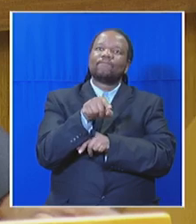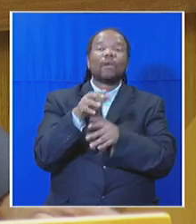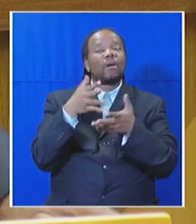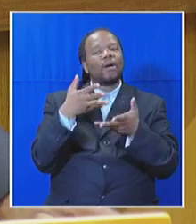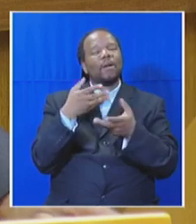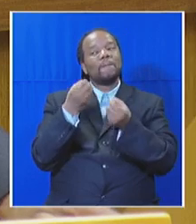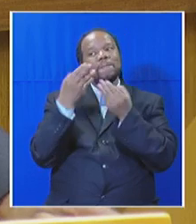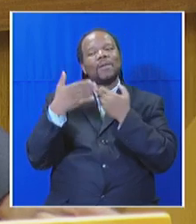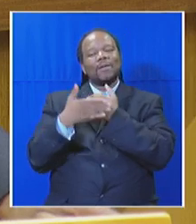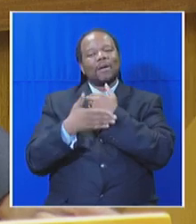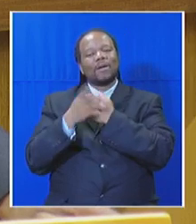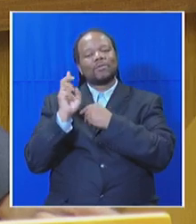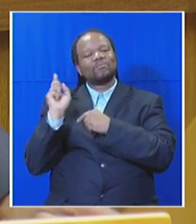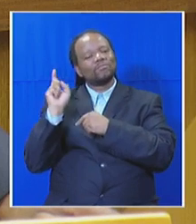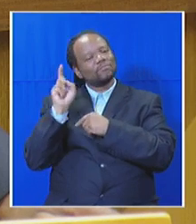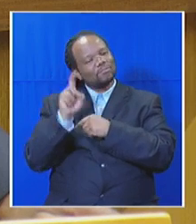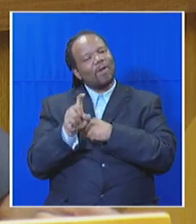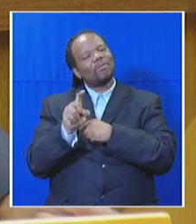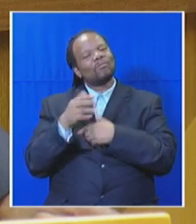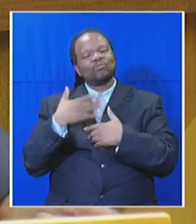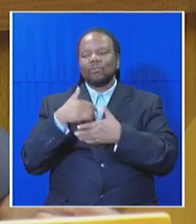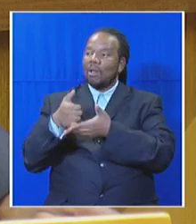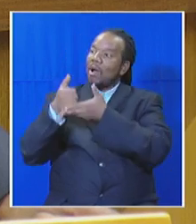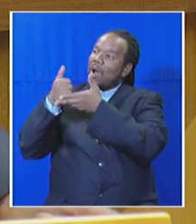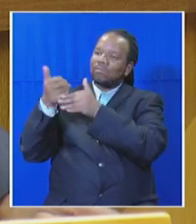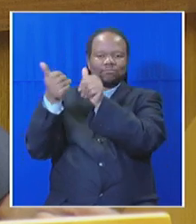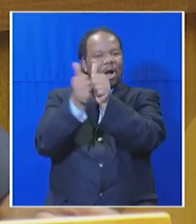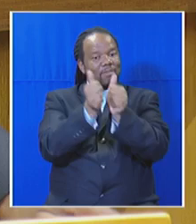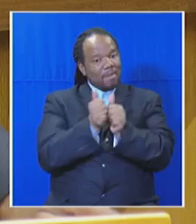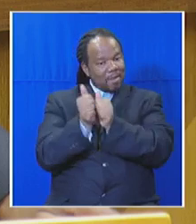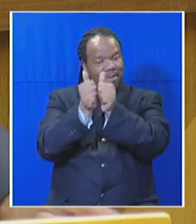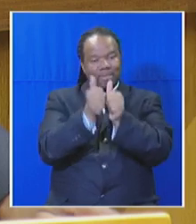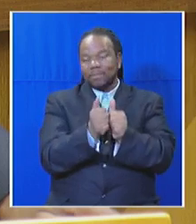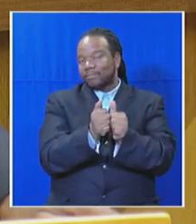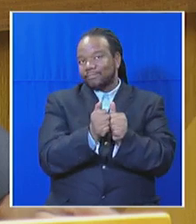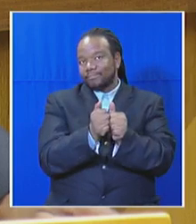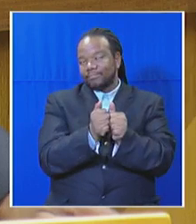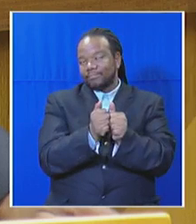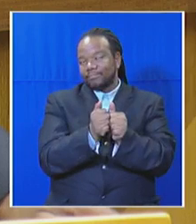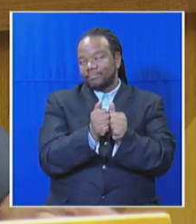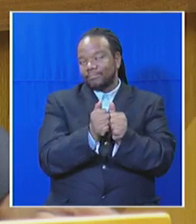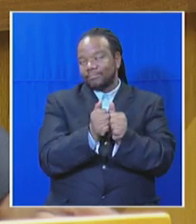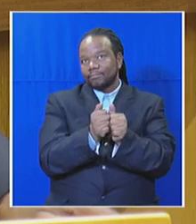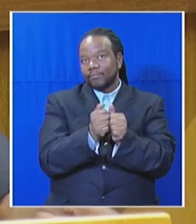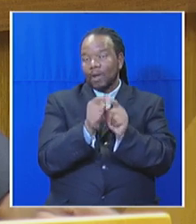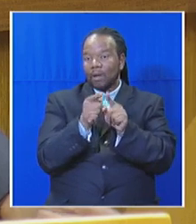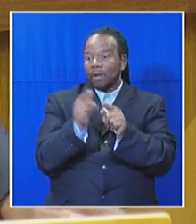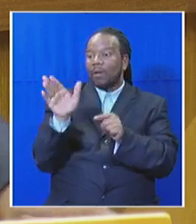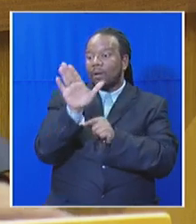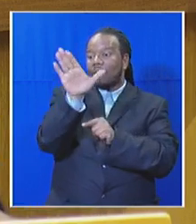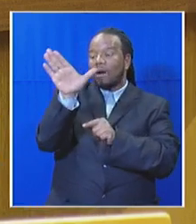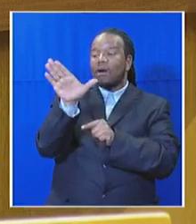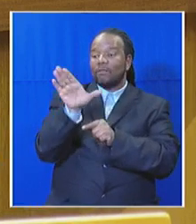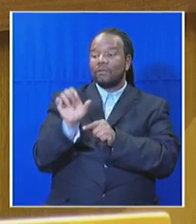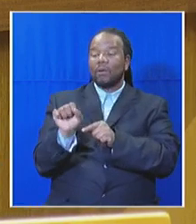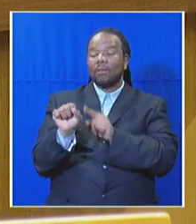looking forward to do business with. Particularly the region is going to be in South